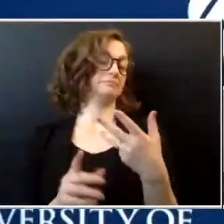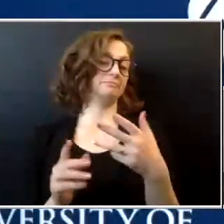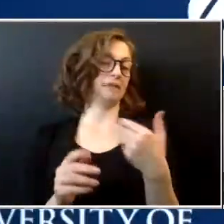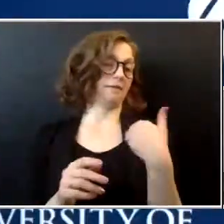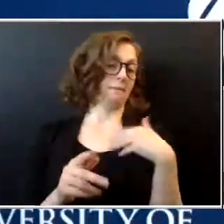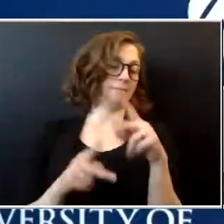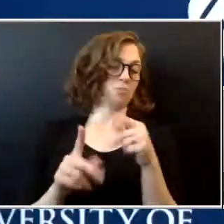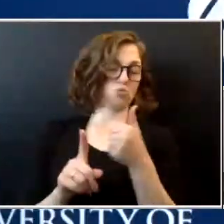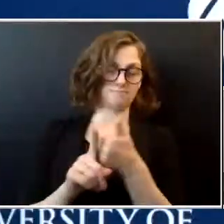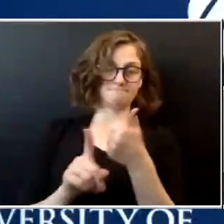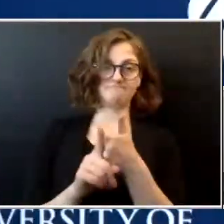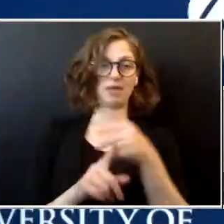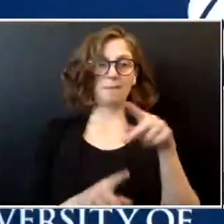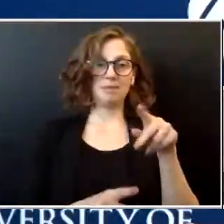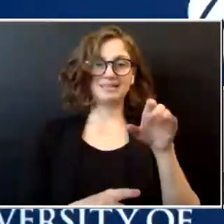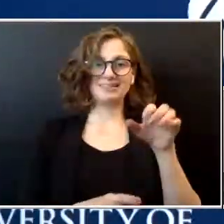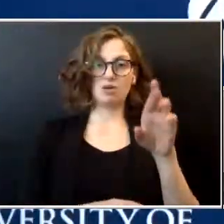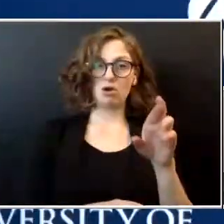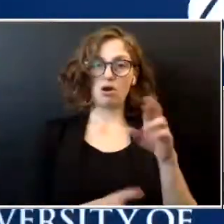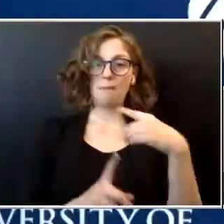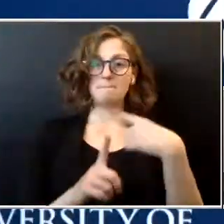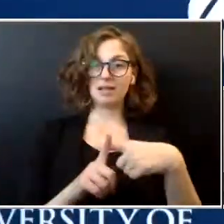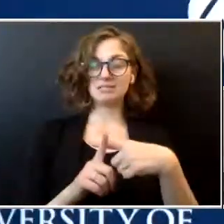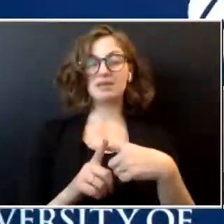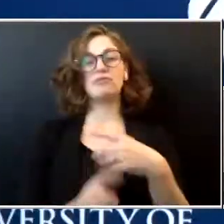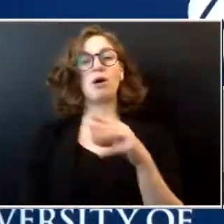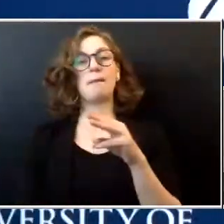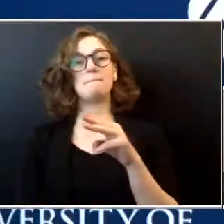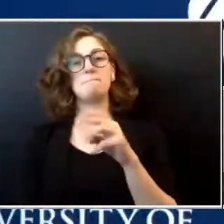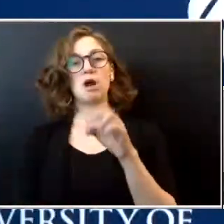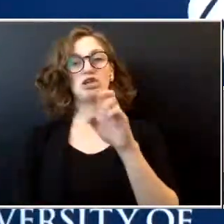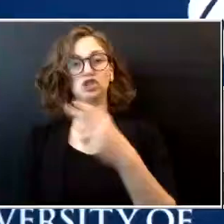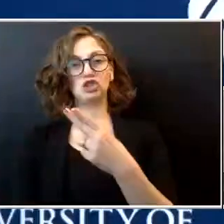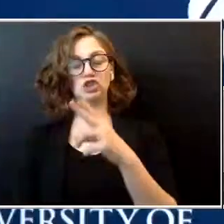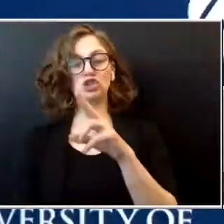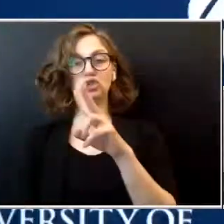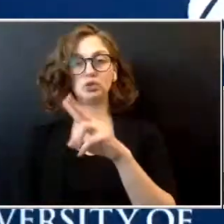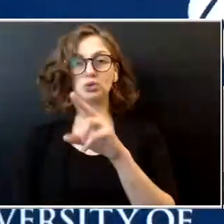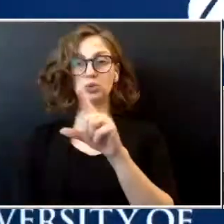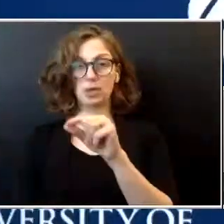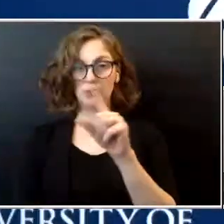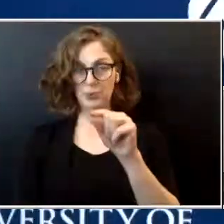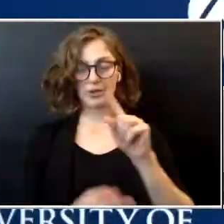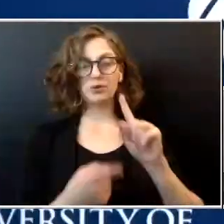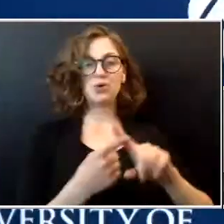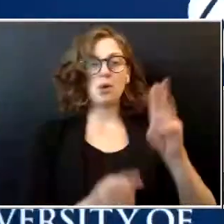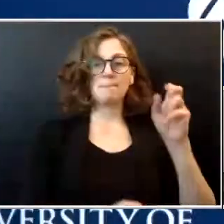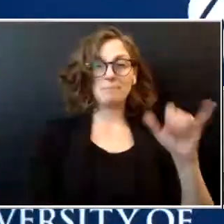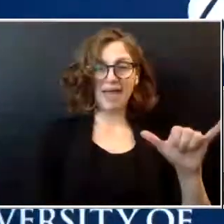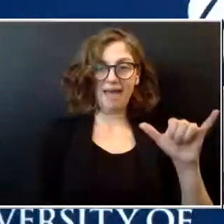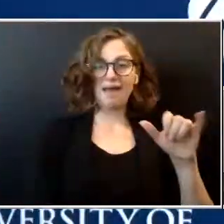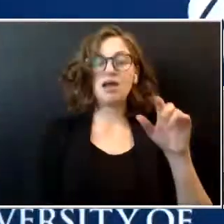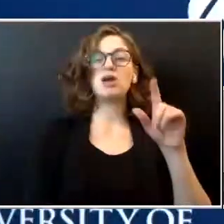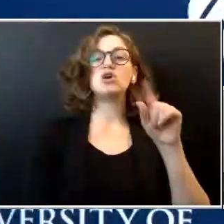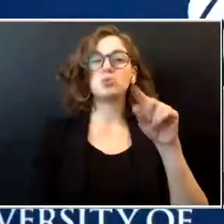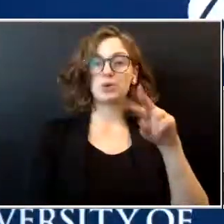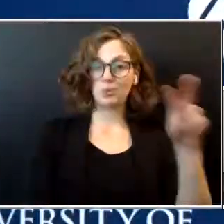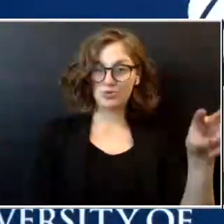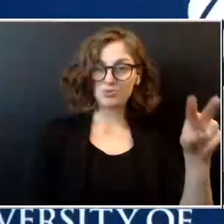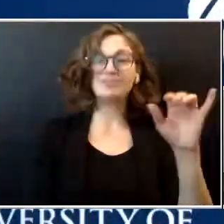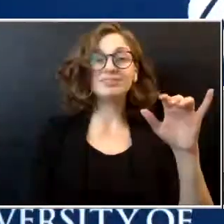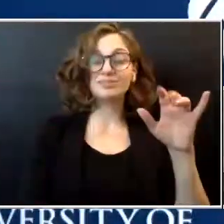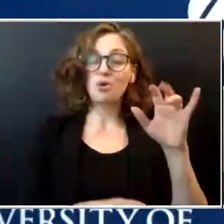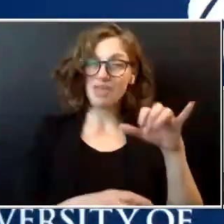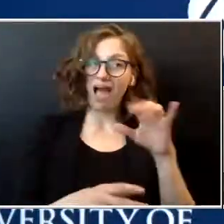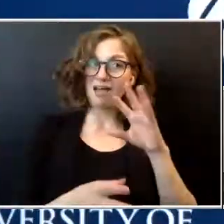2020 to May of 2022, those people that had infections during that time, so that was before vaccination as well. And